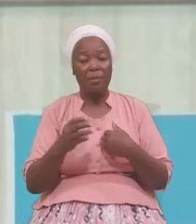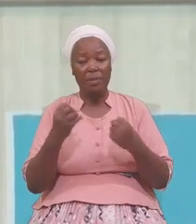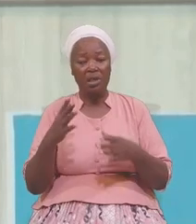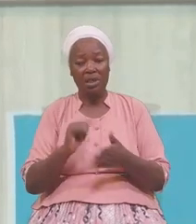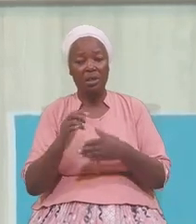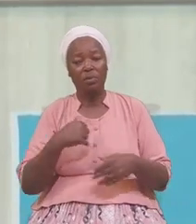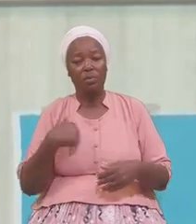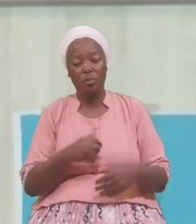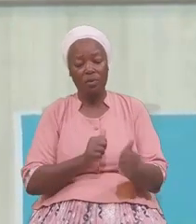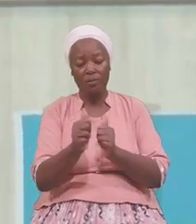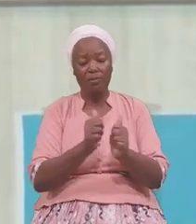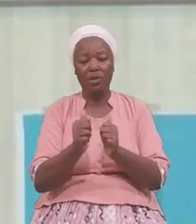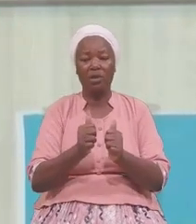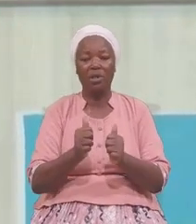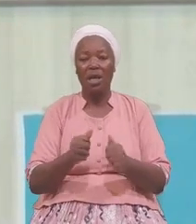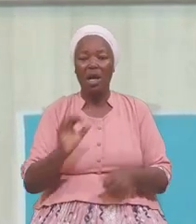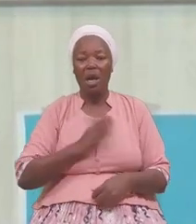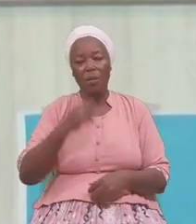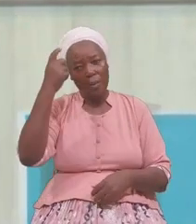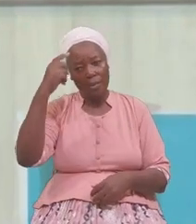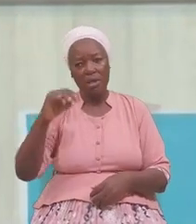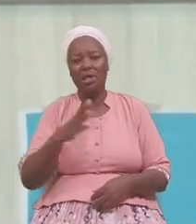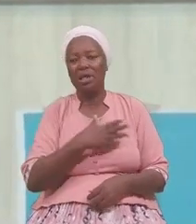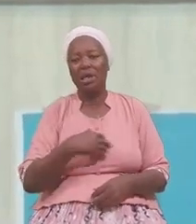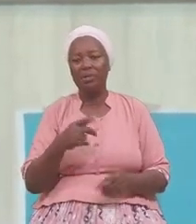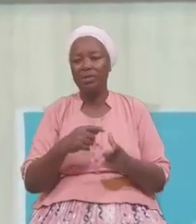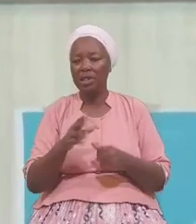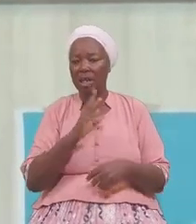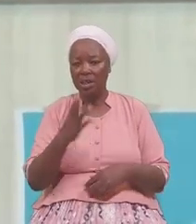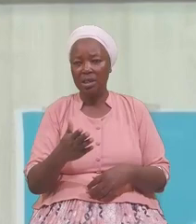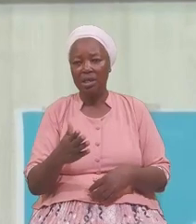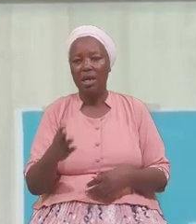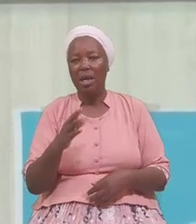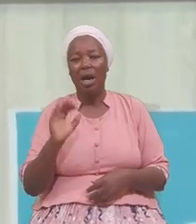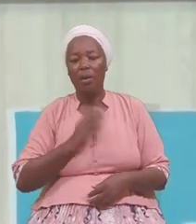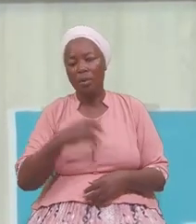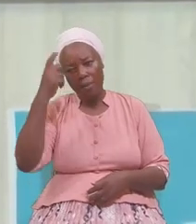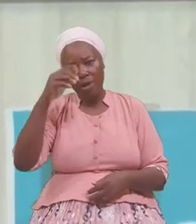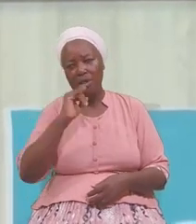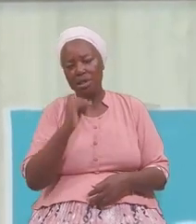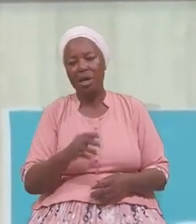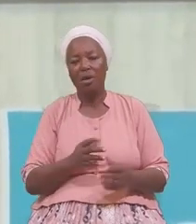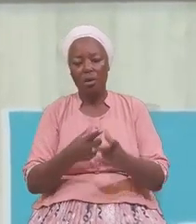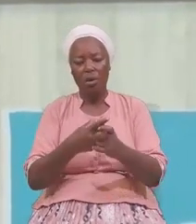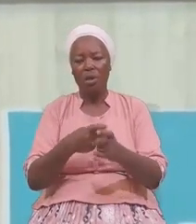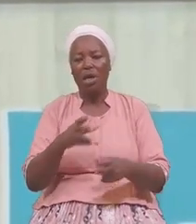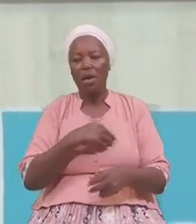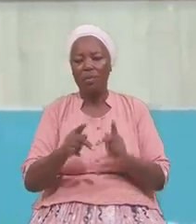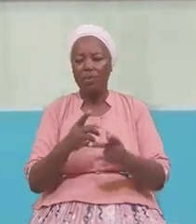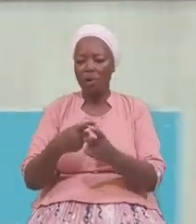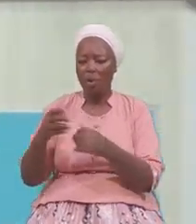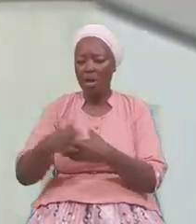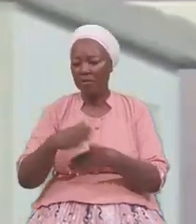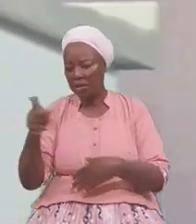pursue. Our minds are racing. Our minds are running. And people run after